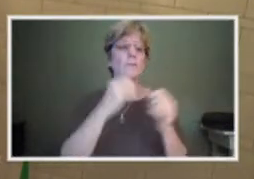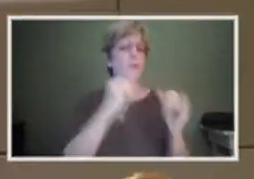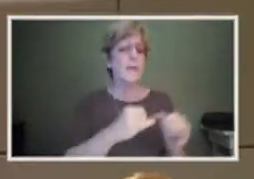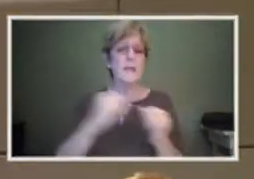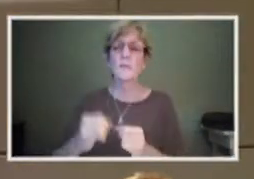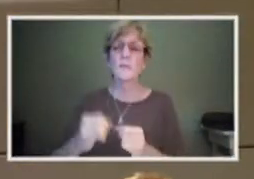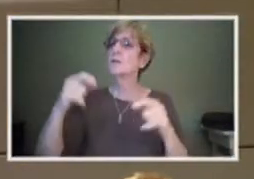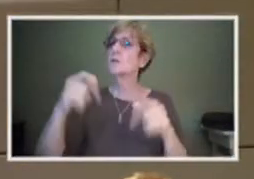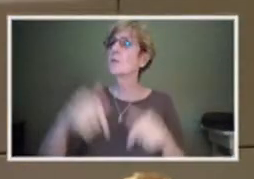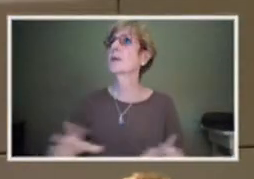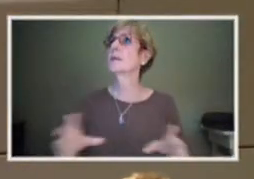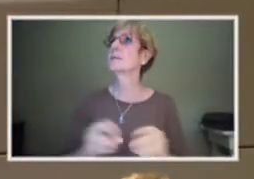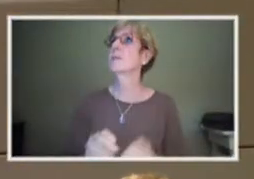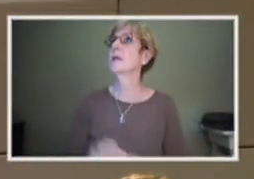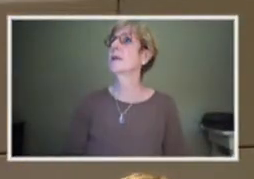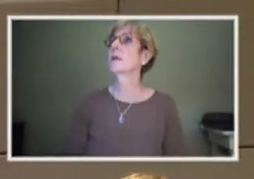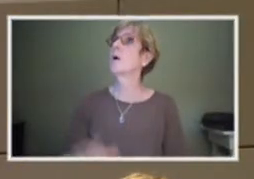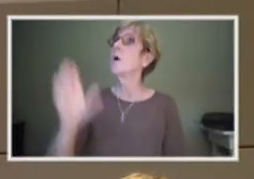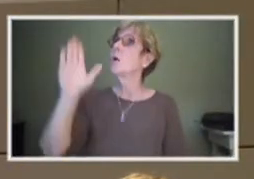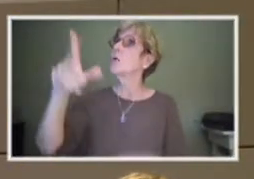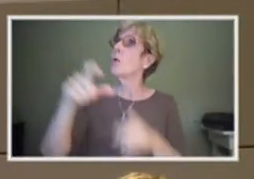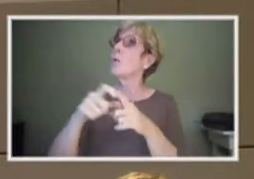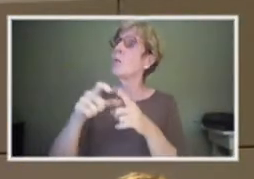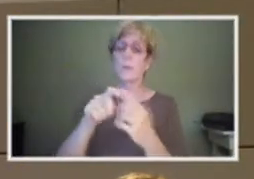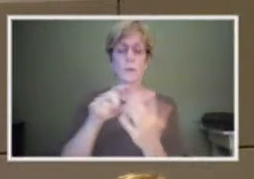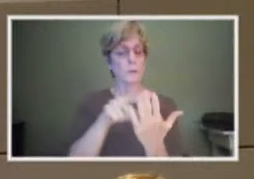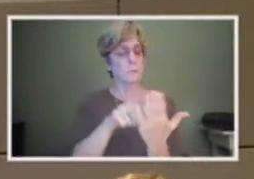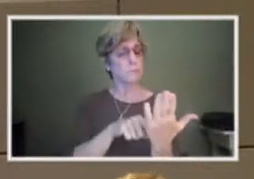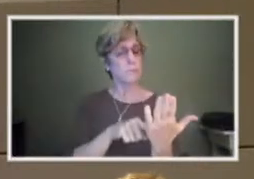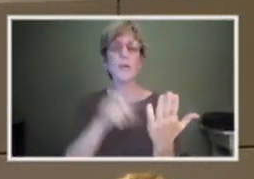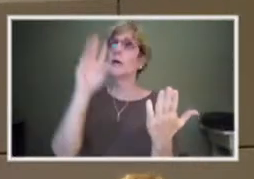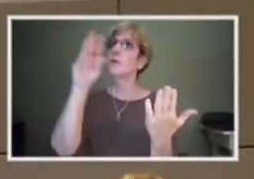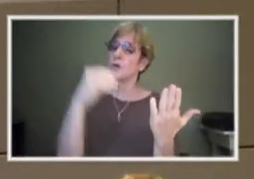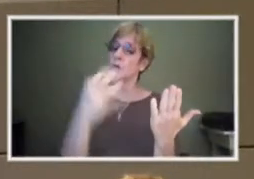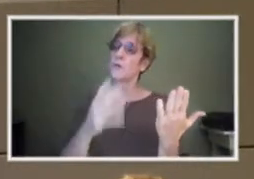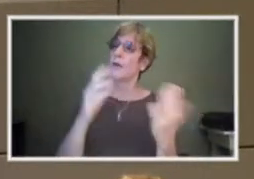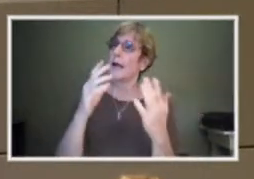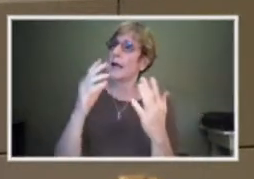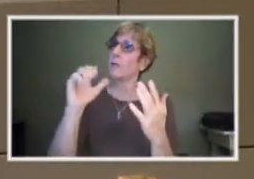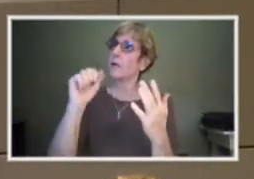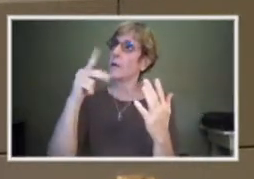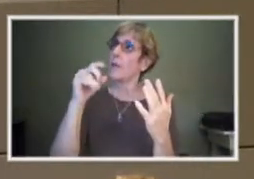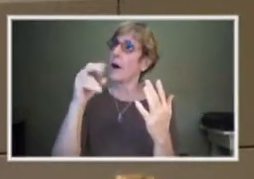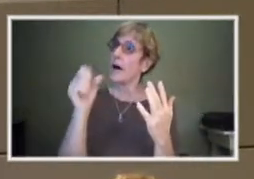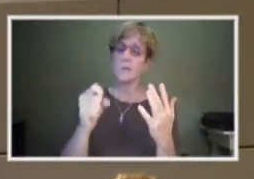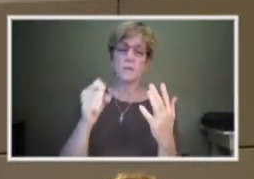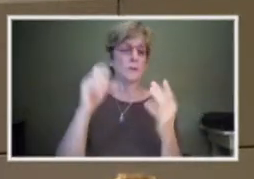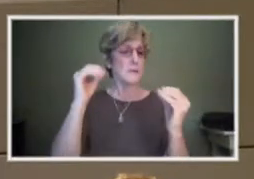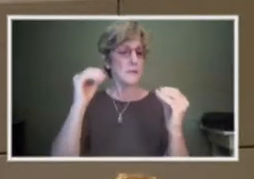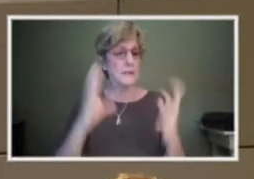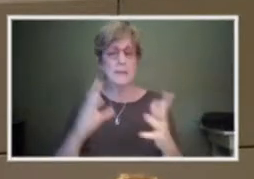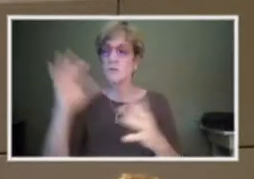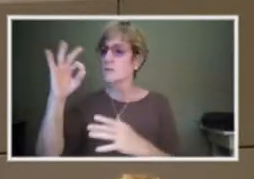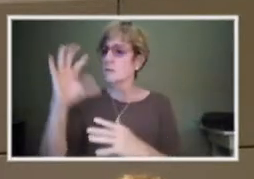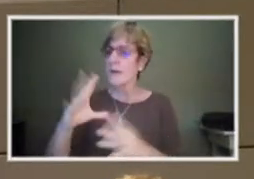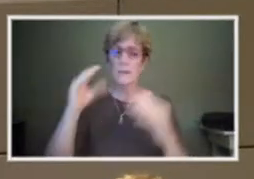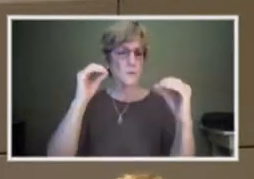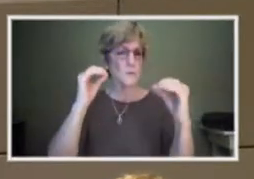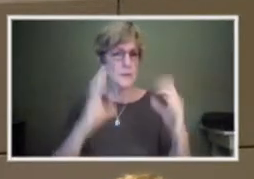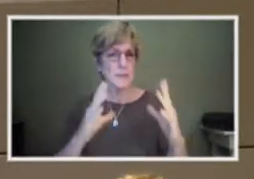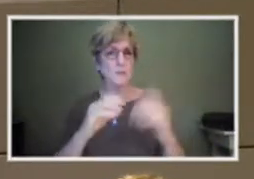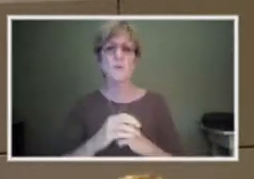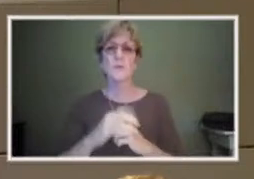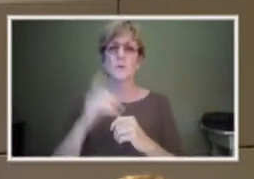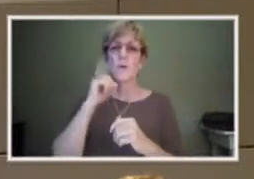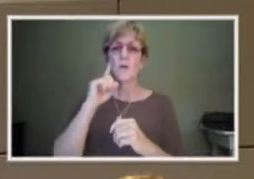meeting. Your word tells me that you gave the apostles, prophets, evangelists, pastors, teachers to